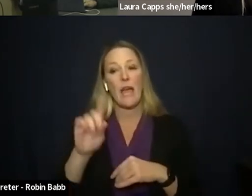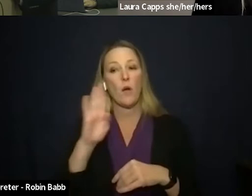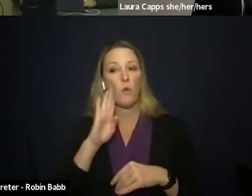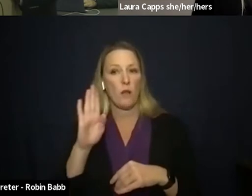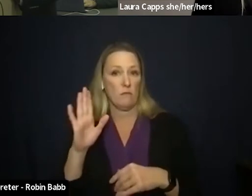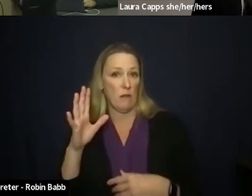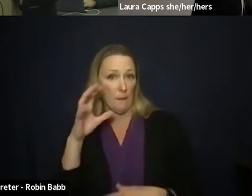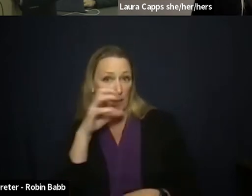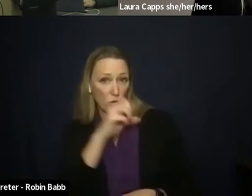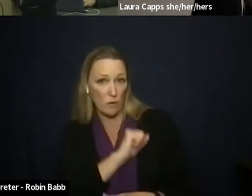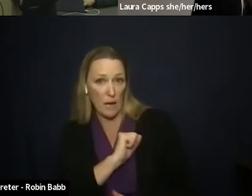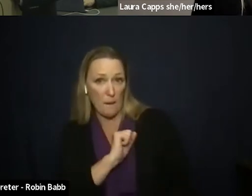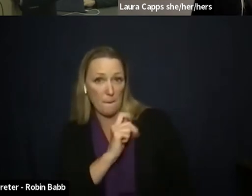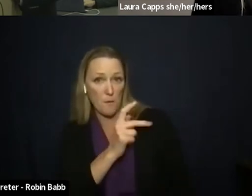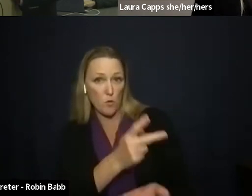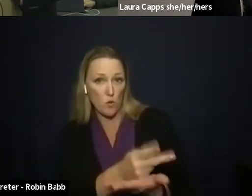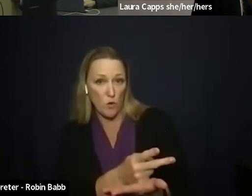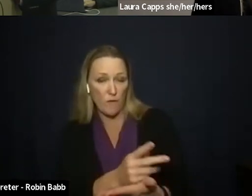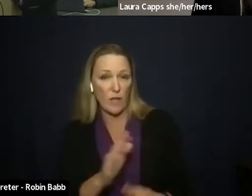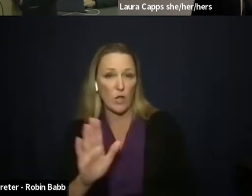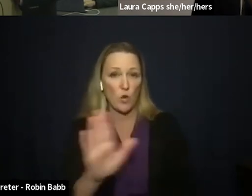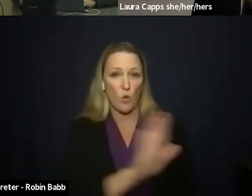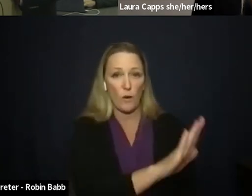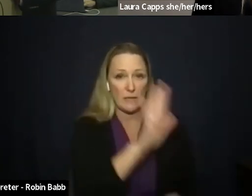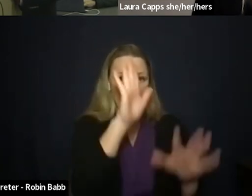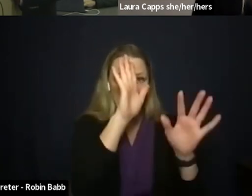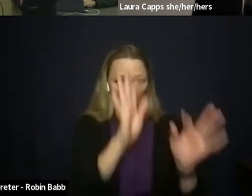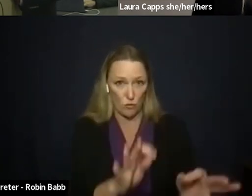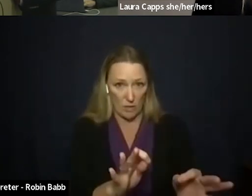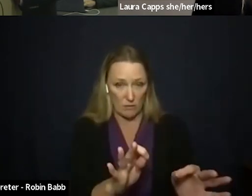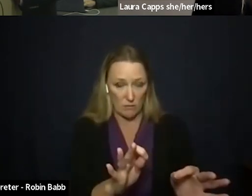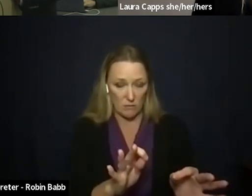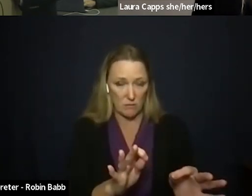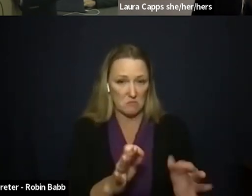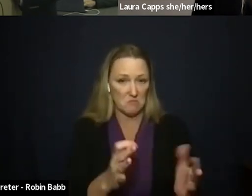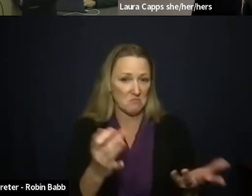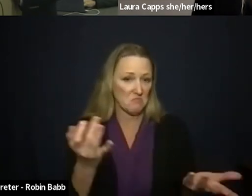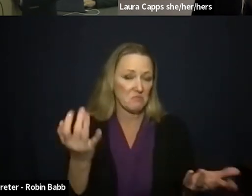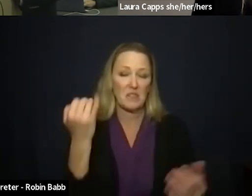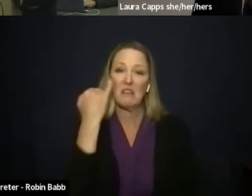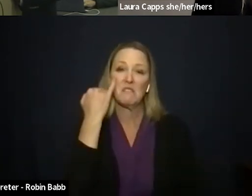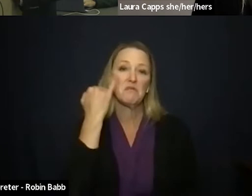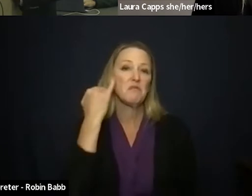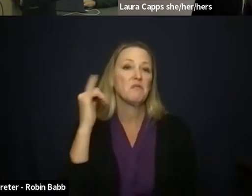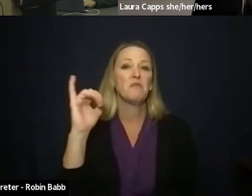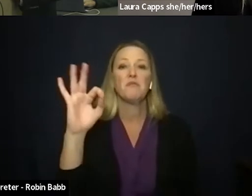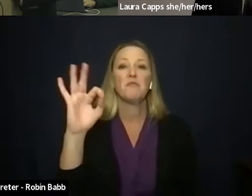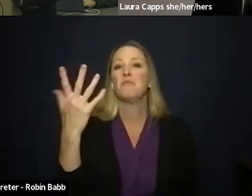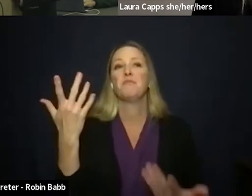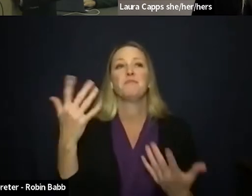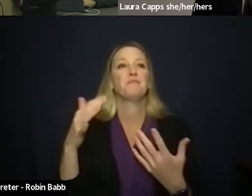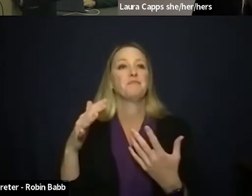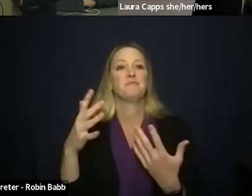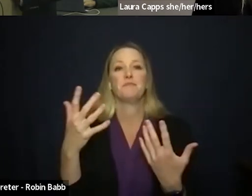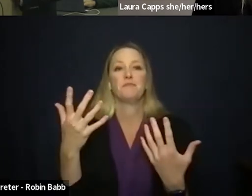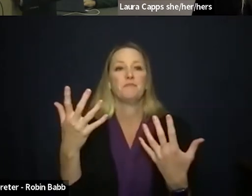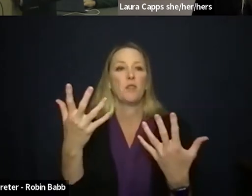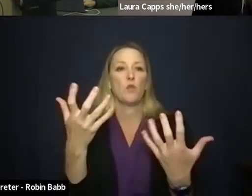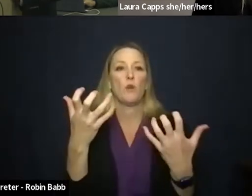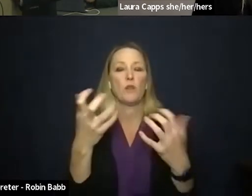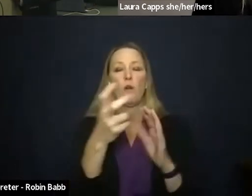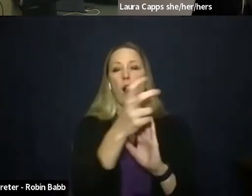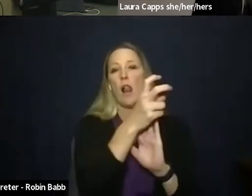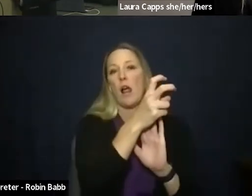a resolution by your board deciding on how you were going to move into